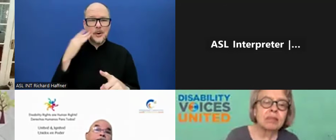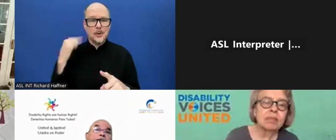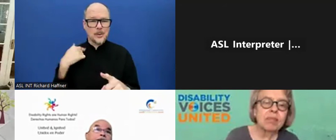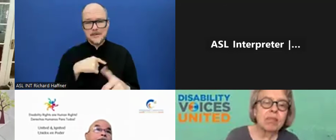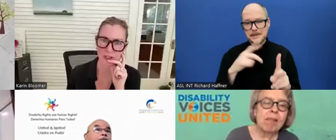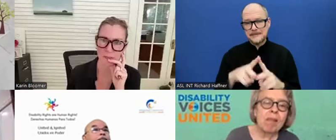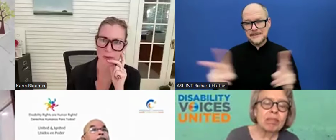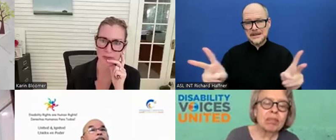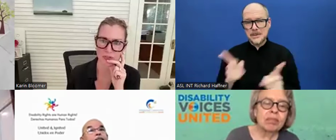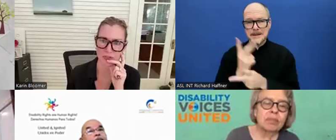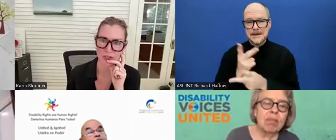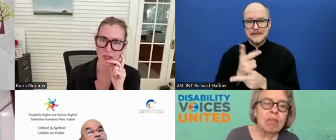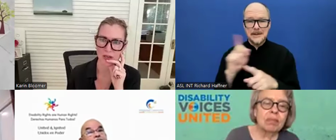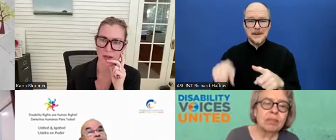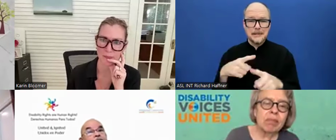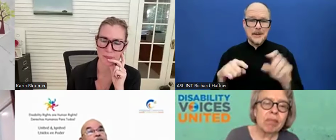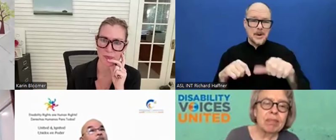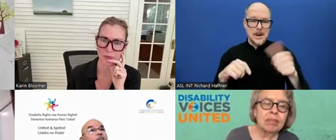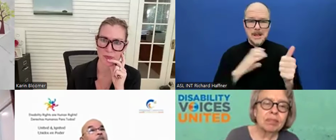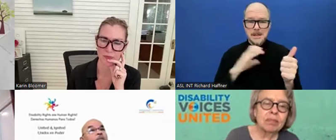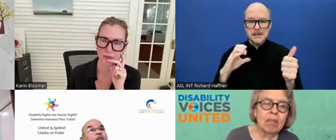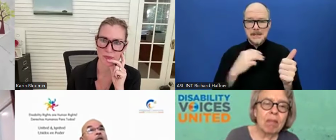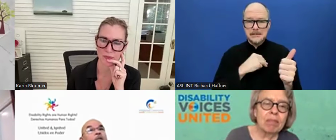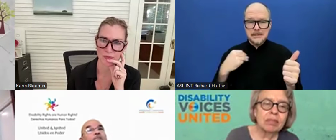careful about other committee members.